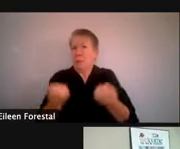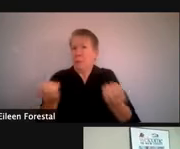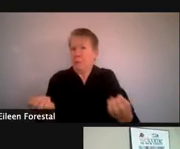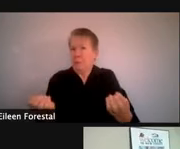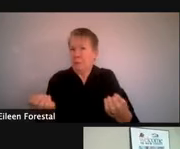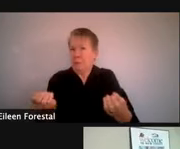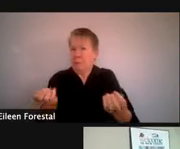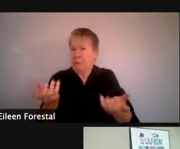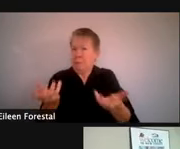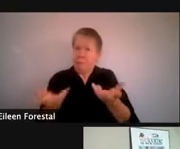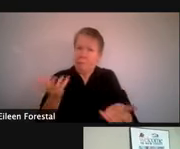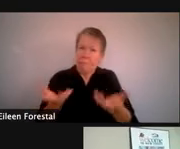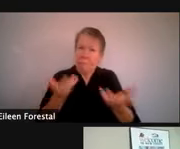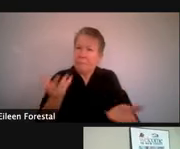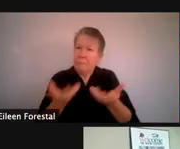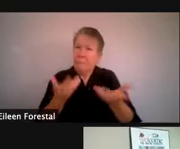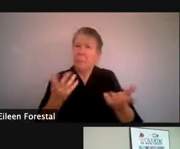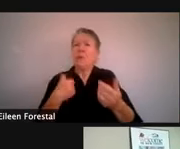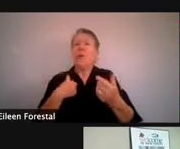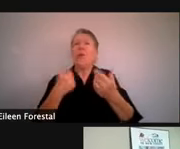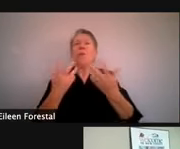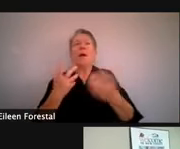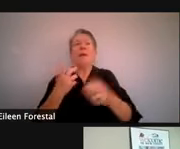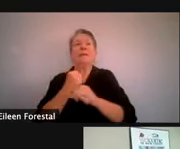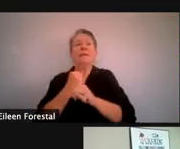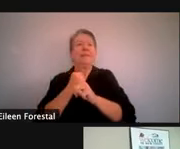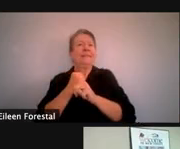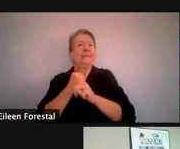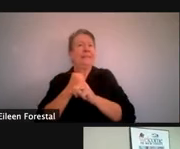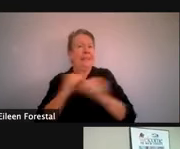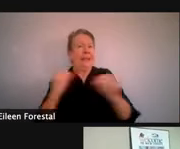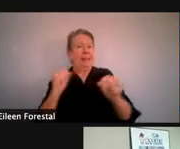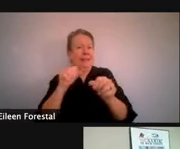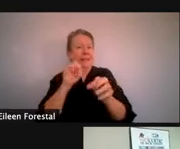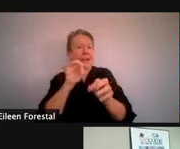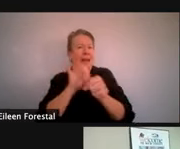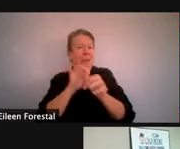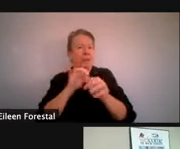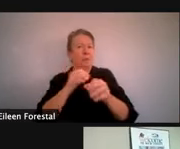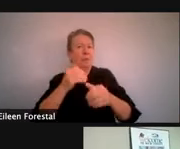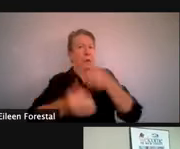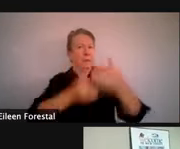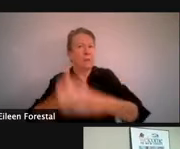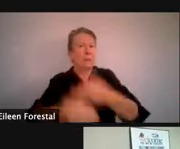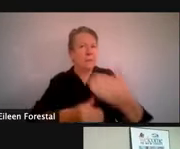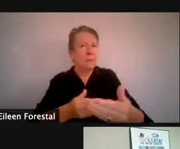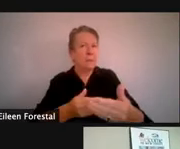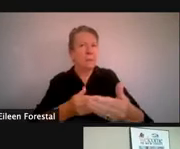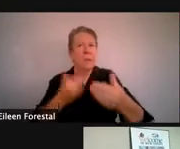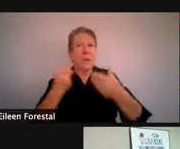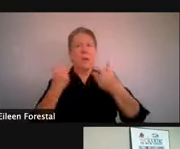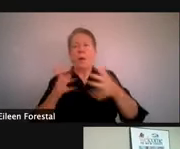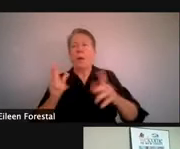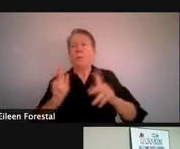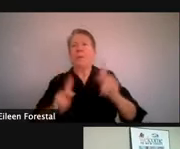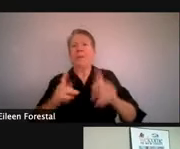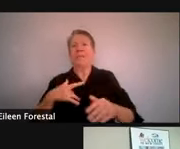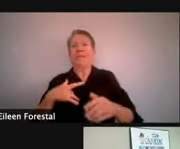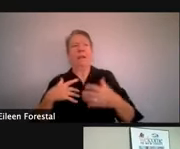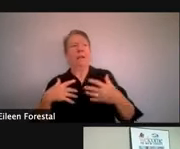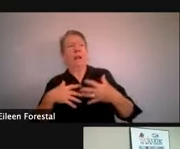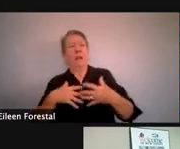We are committed to a safe and secure election process that does not have folks in any way, shape, or form intimidated. And I think